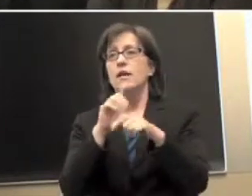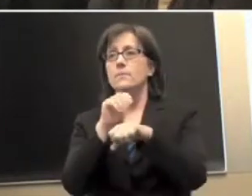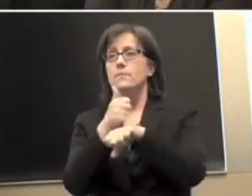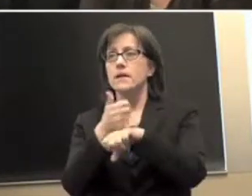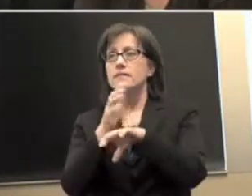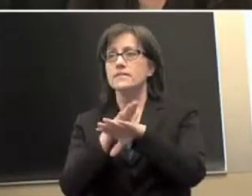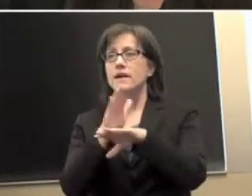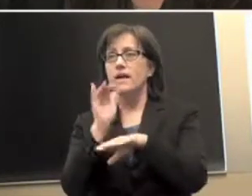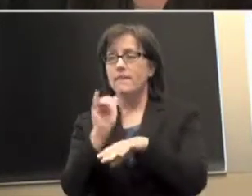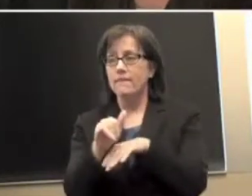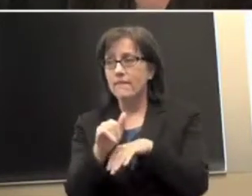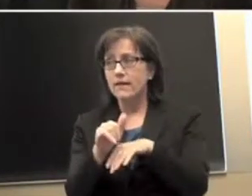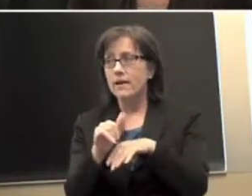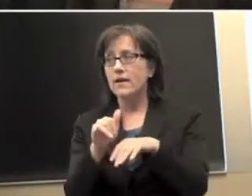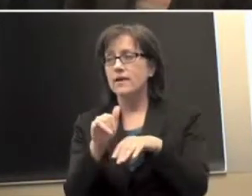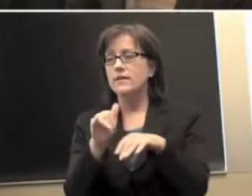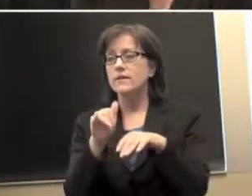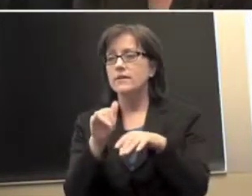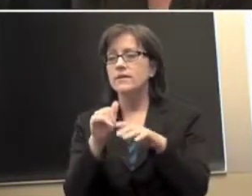that, every